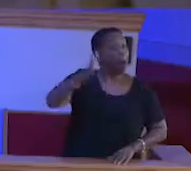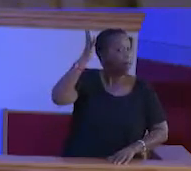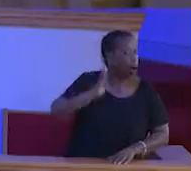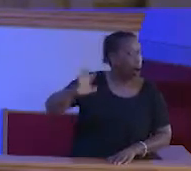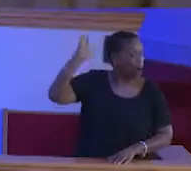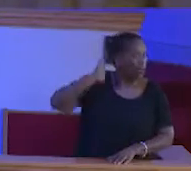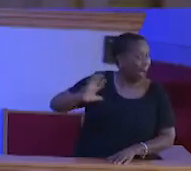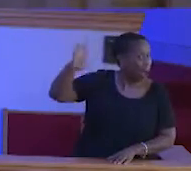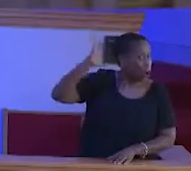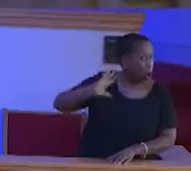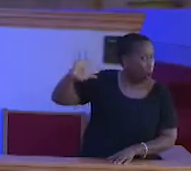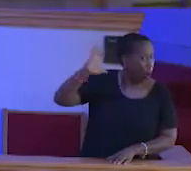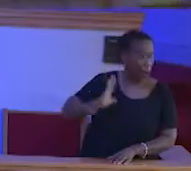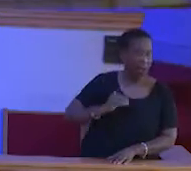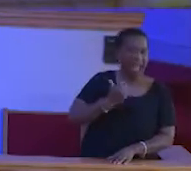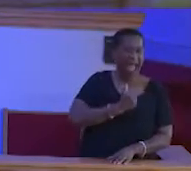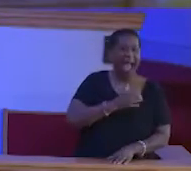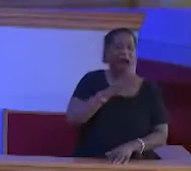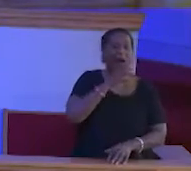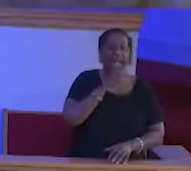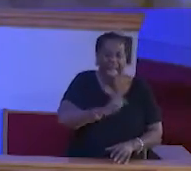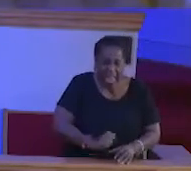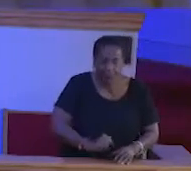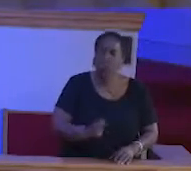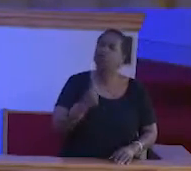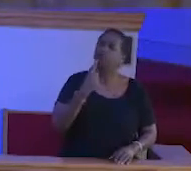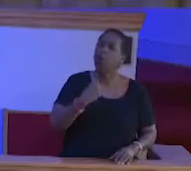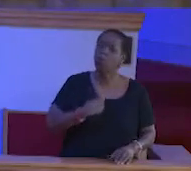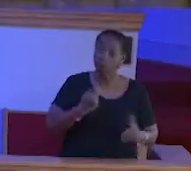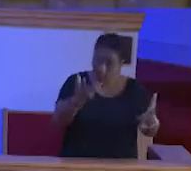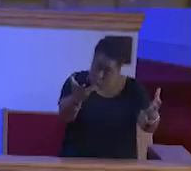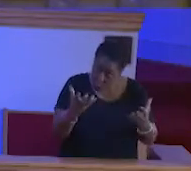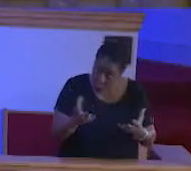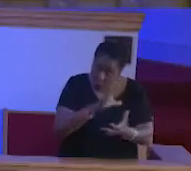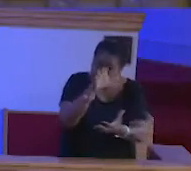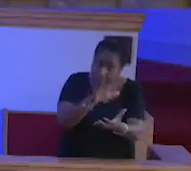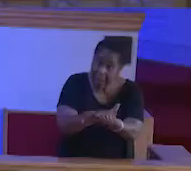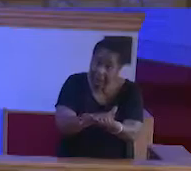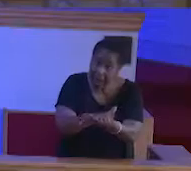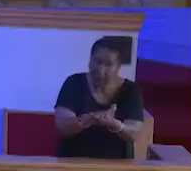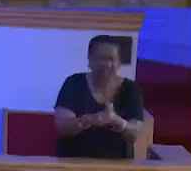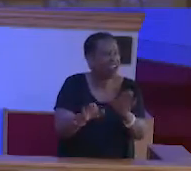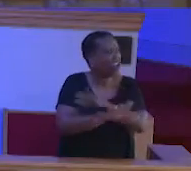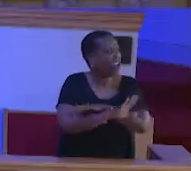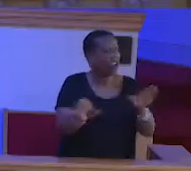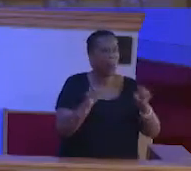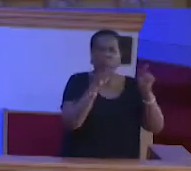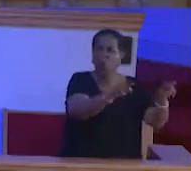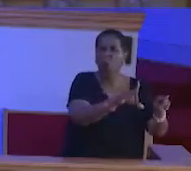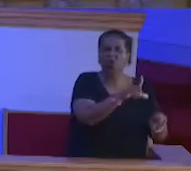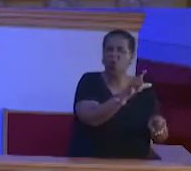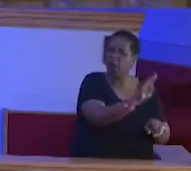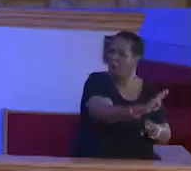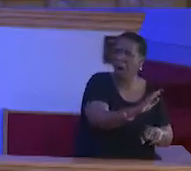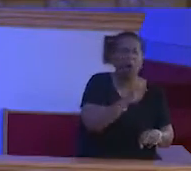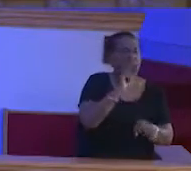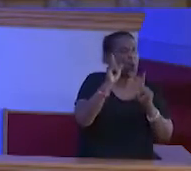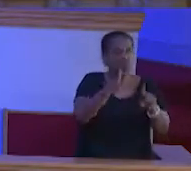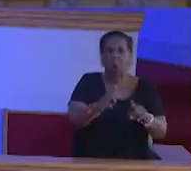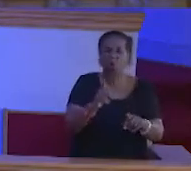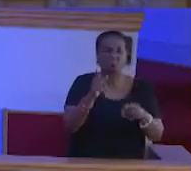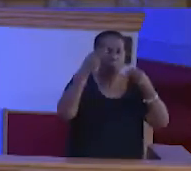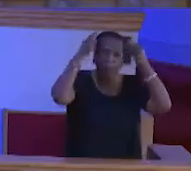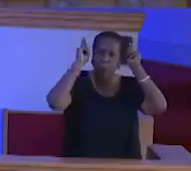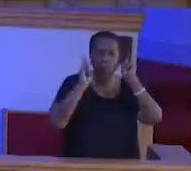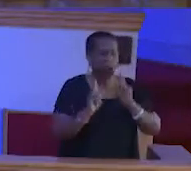if you want to find someone of marriageable quality, don't go to the club, don't go to the beauty salon